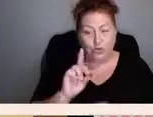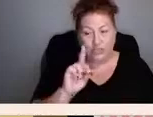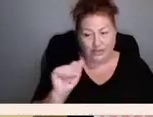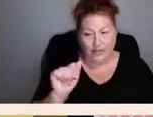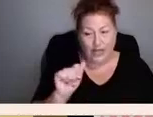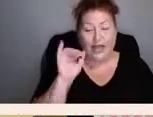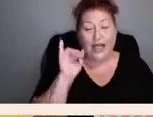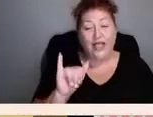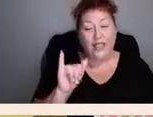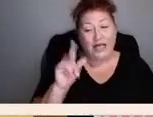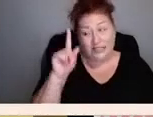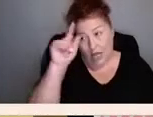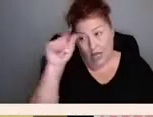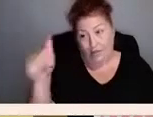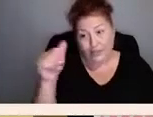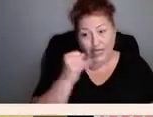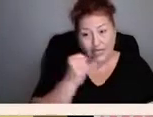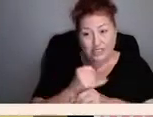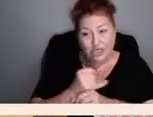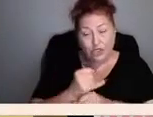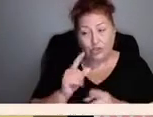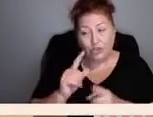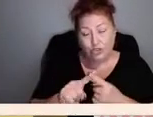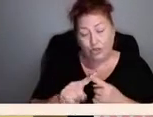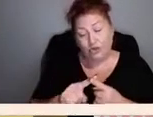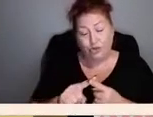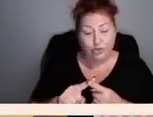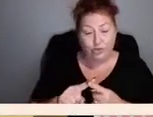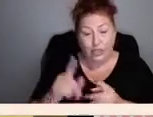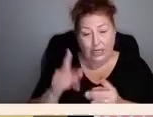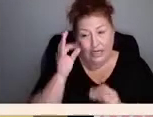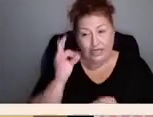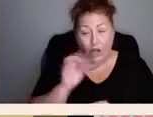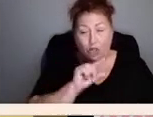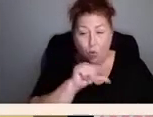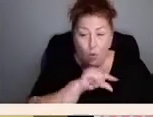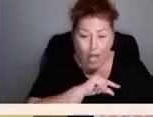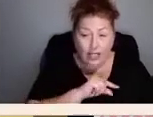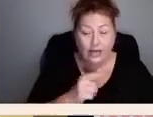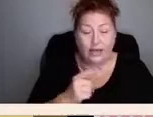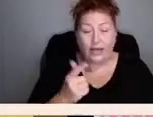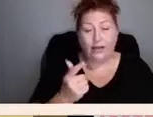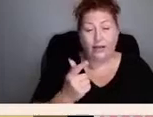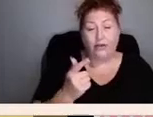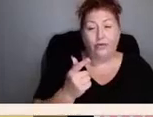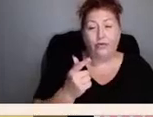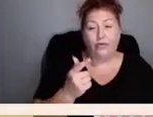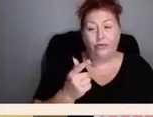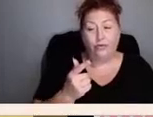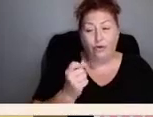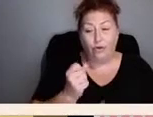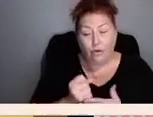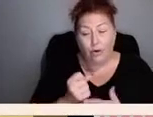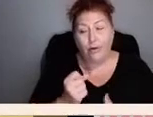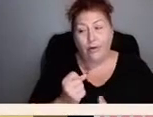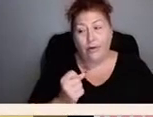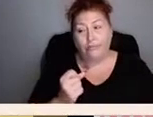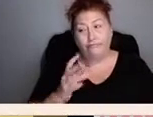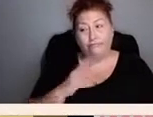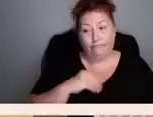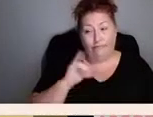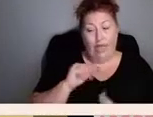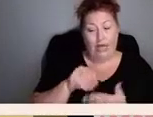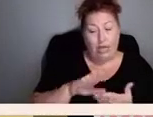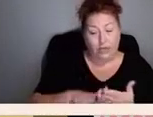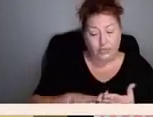And that is up to the institution to vet the quality, the credibility of that documentation.